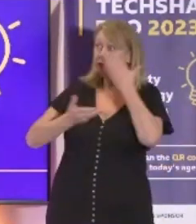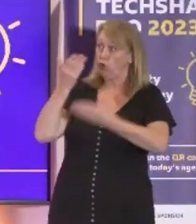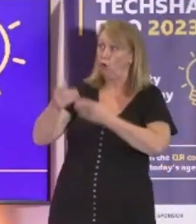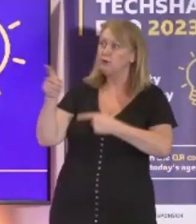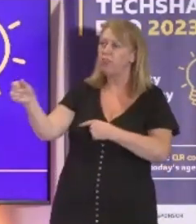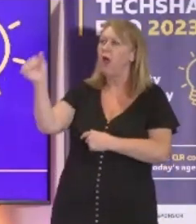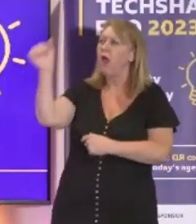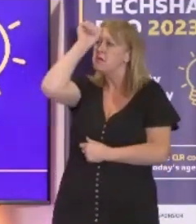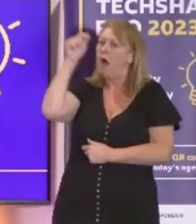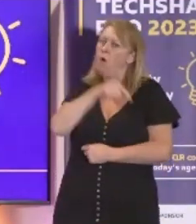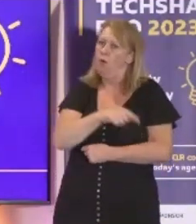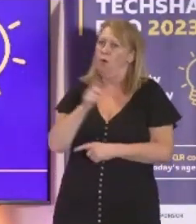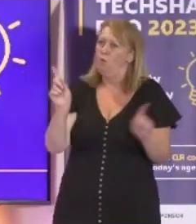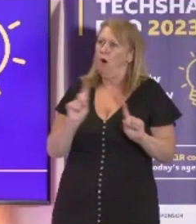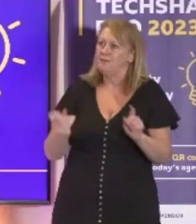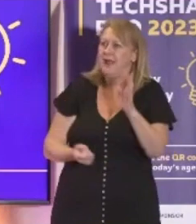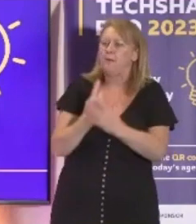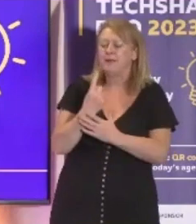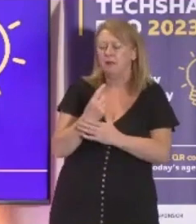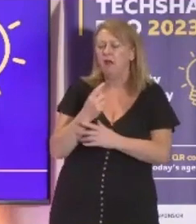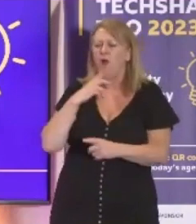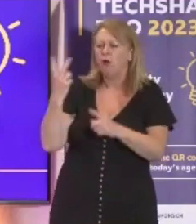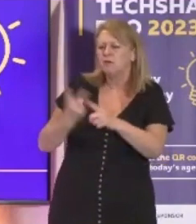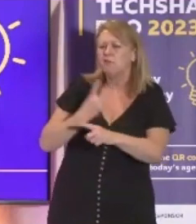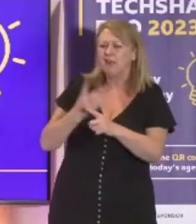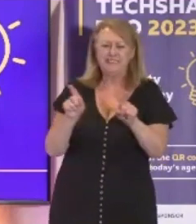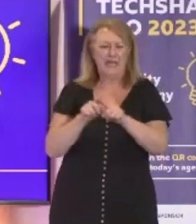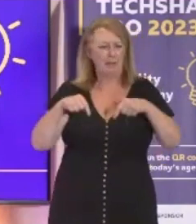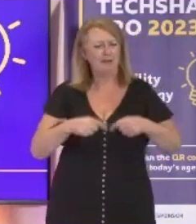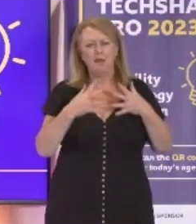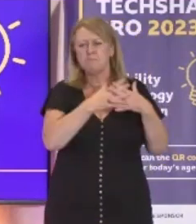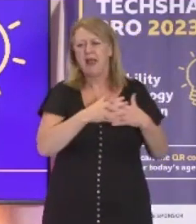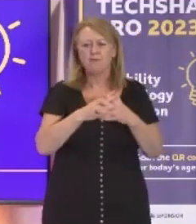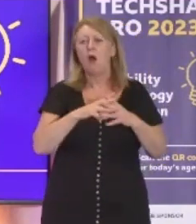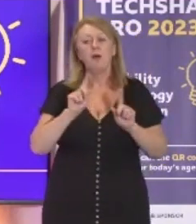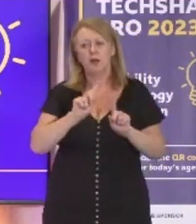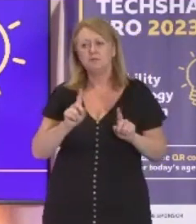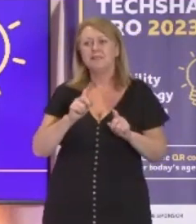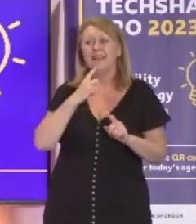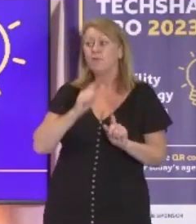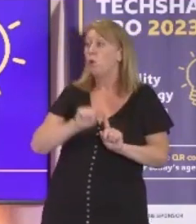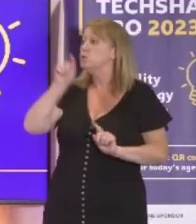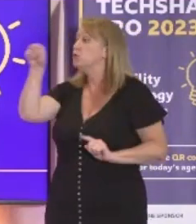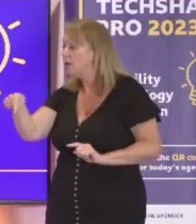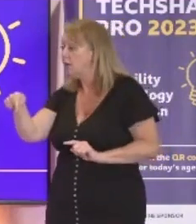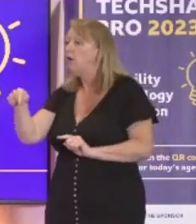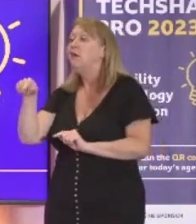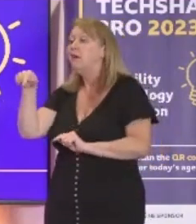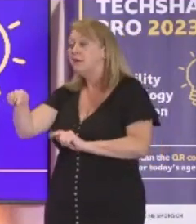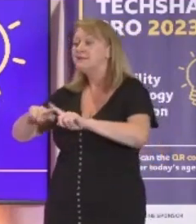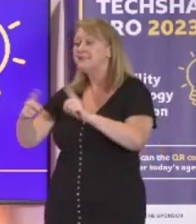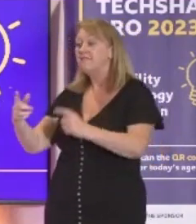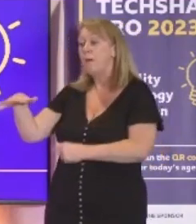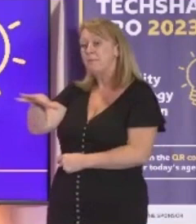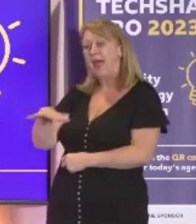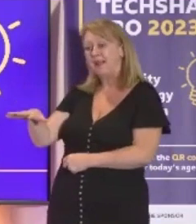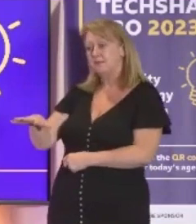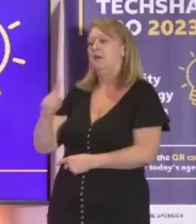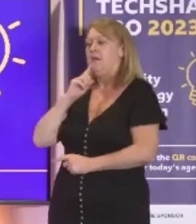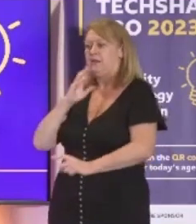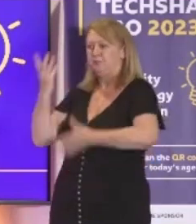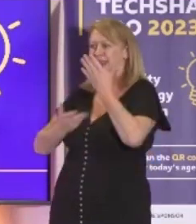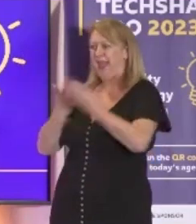through. That's the purpose of it, not just to recreate what we have here, but take it to a different place. Tell your local stories so you can inspire your local